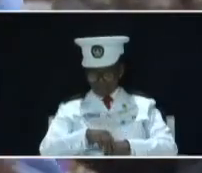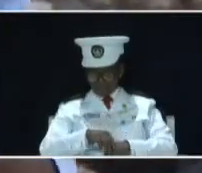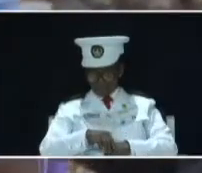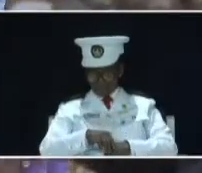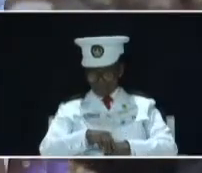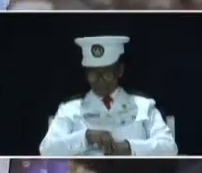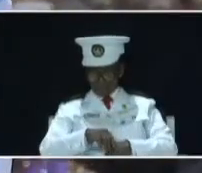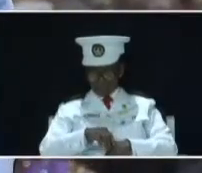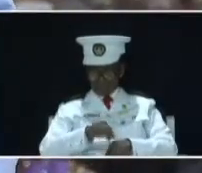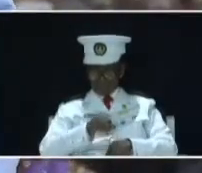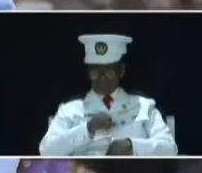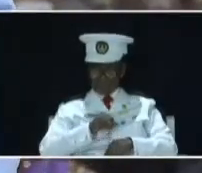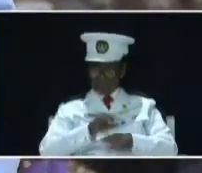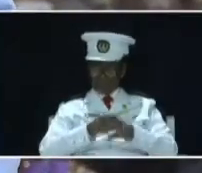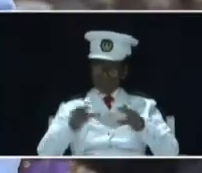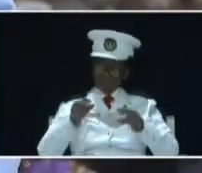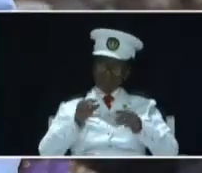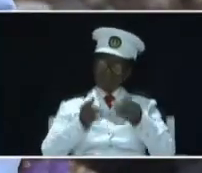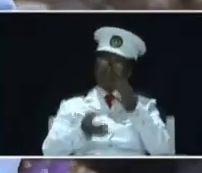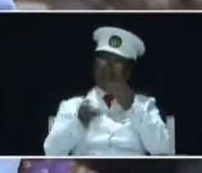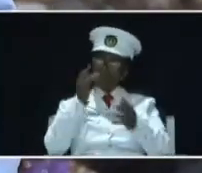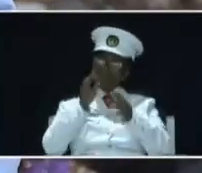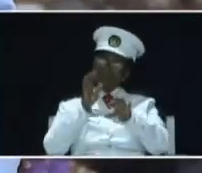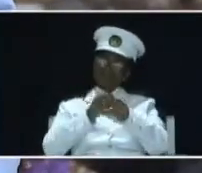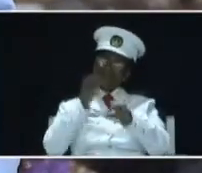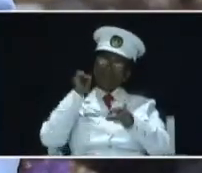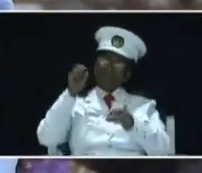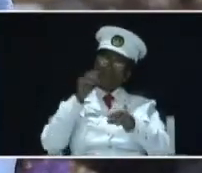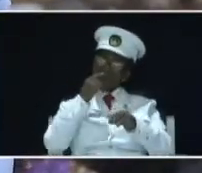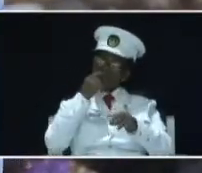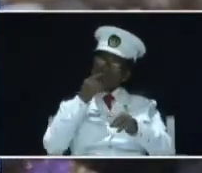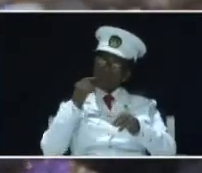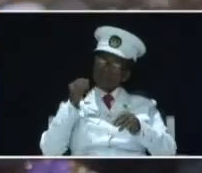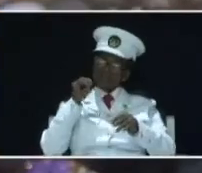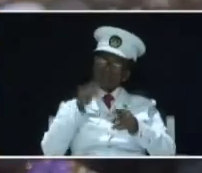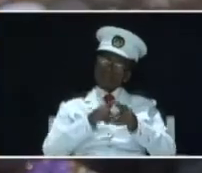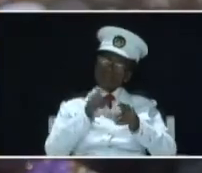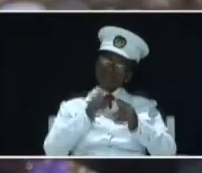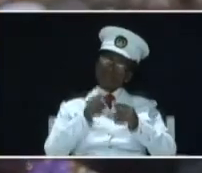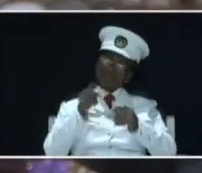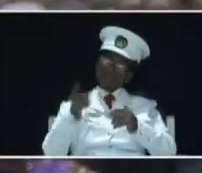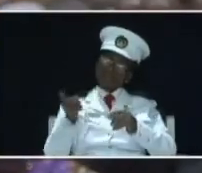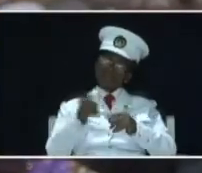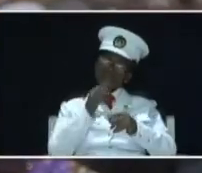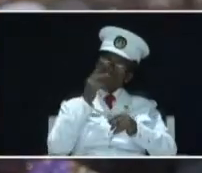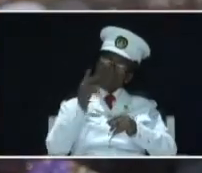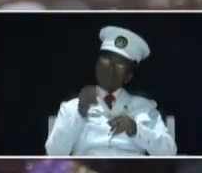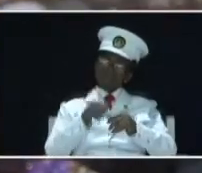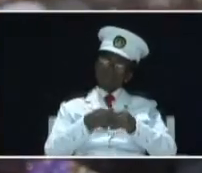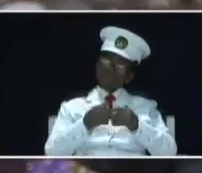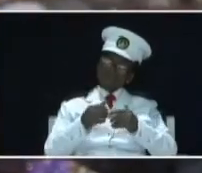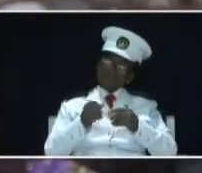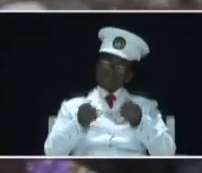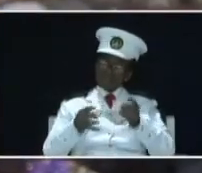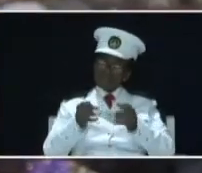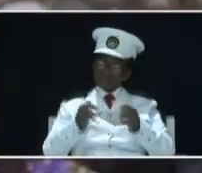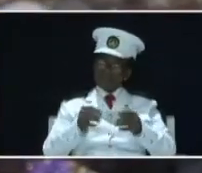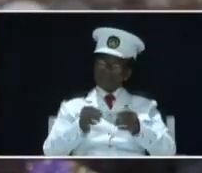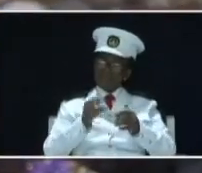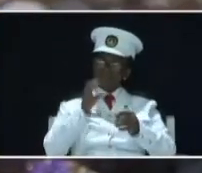But after the fire touched his lips, then you see how many more